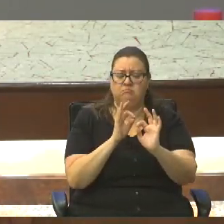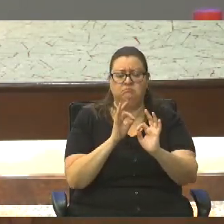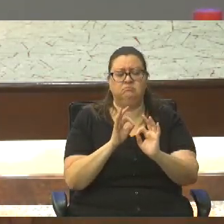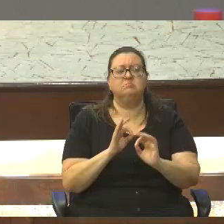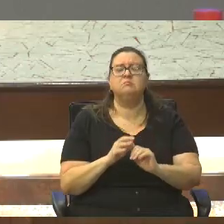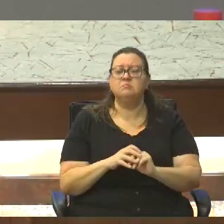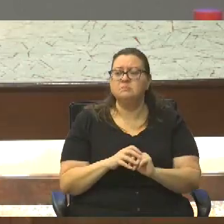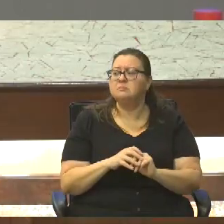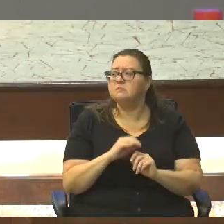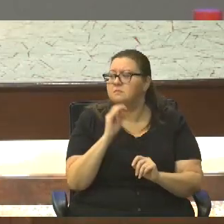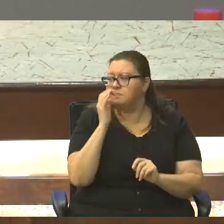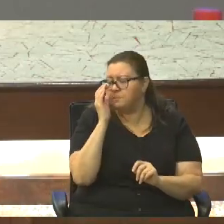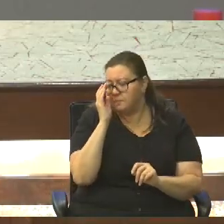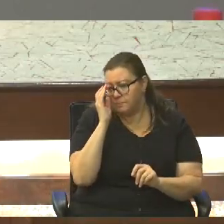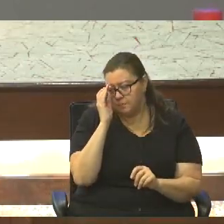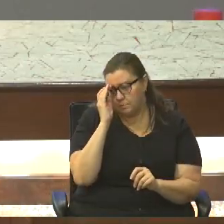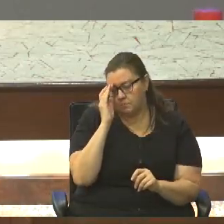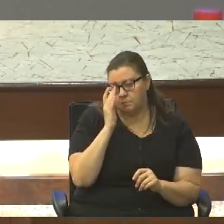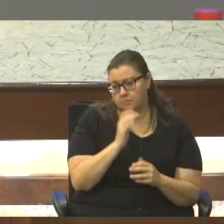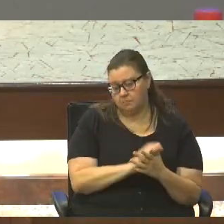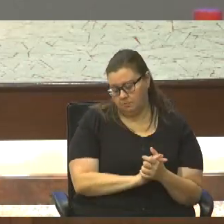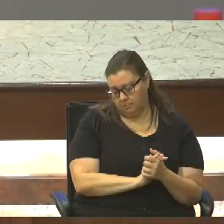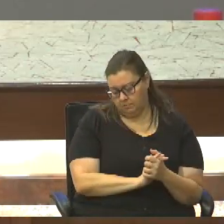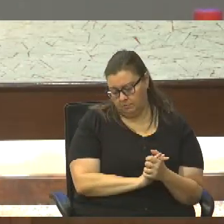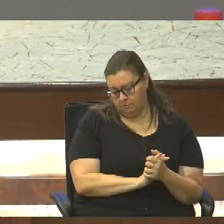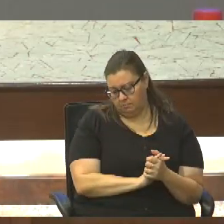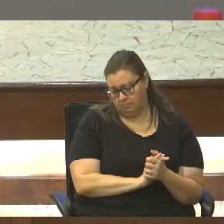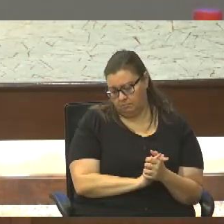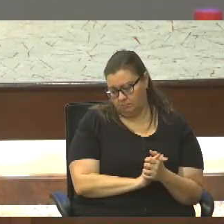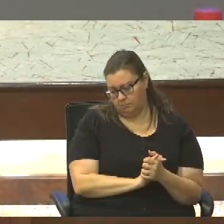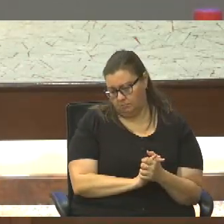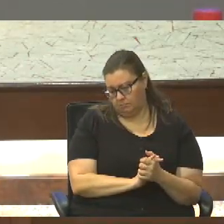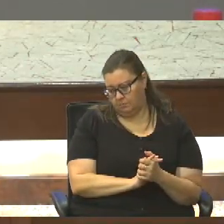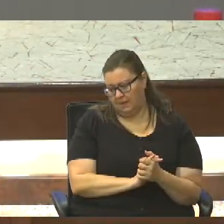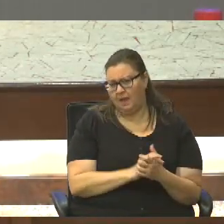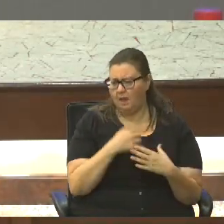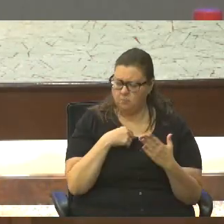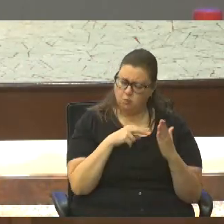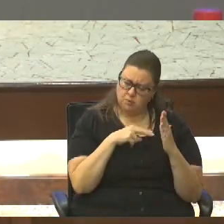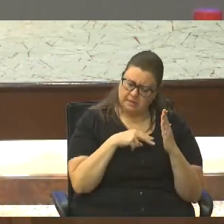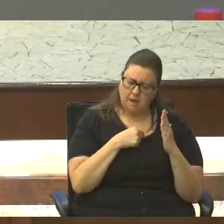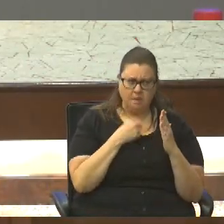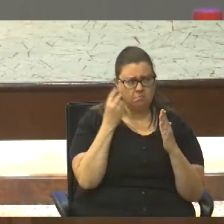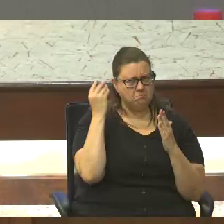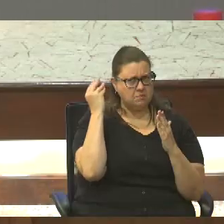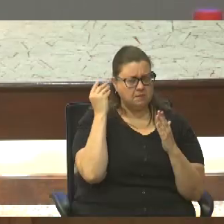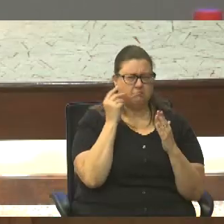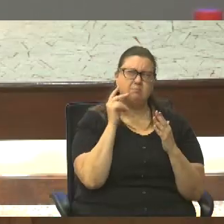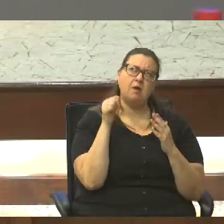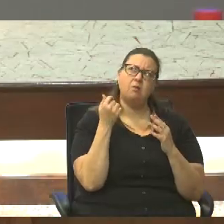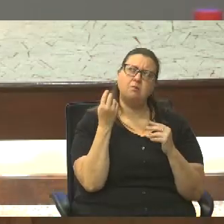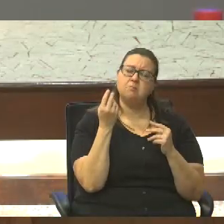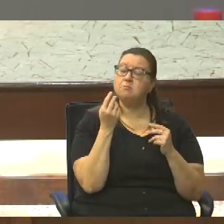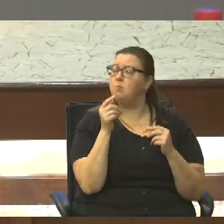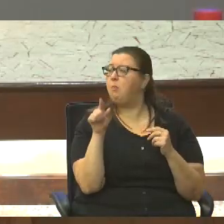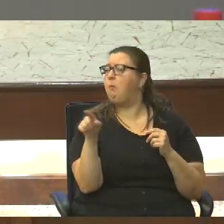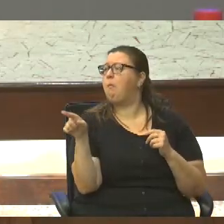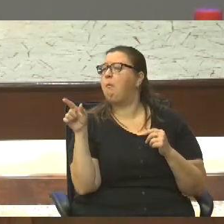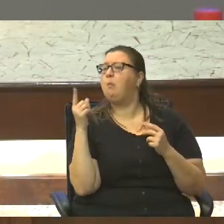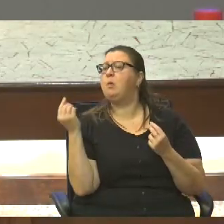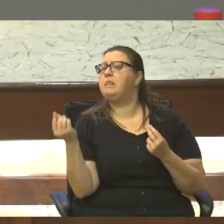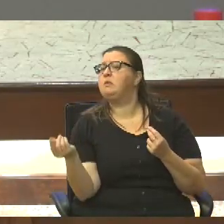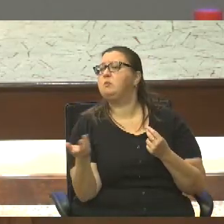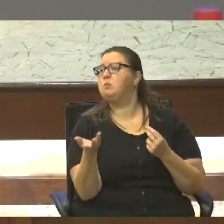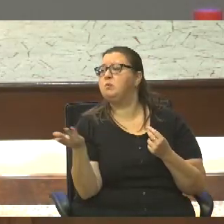there. I also liked, because as I started reading this, I was thinking, let's look at other places, what they've done.